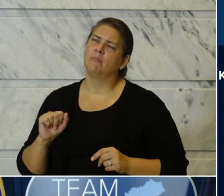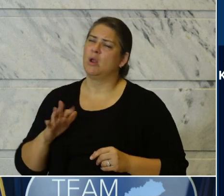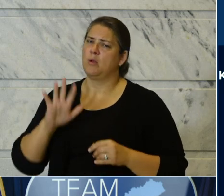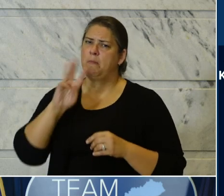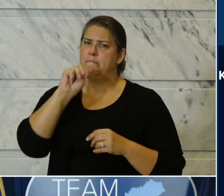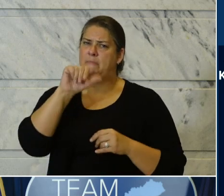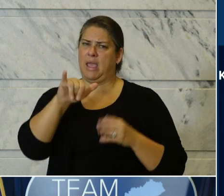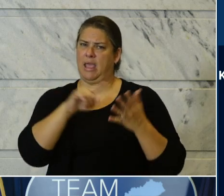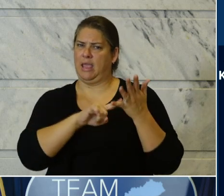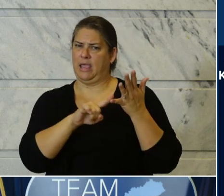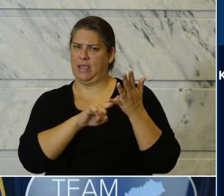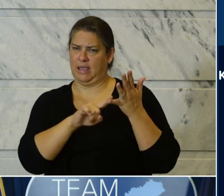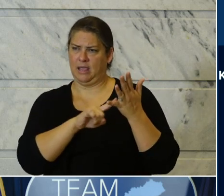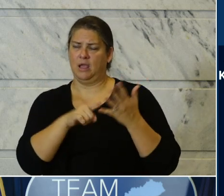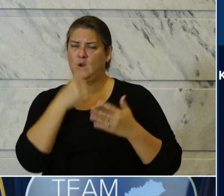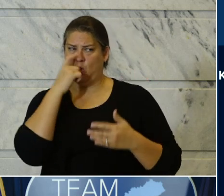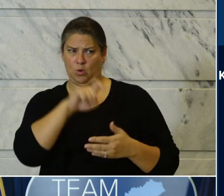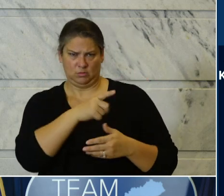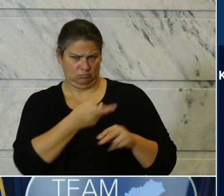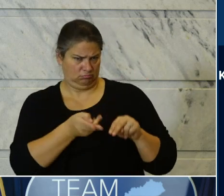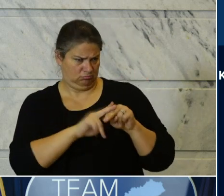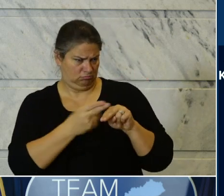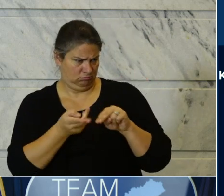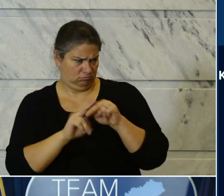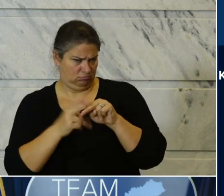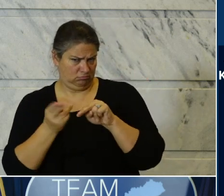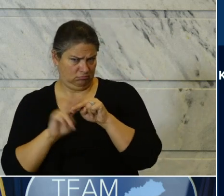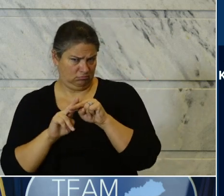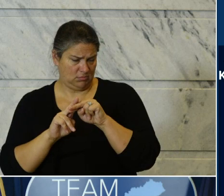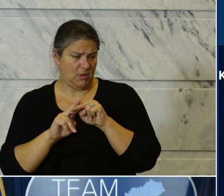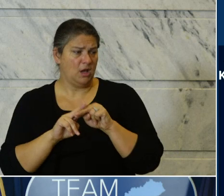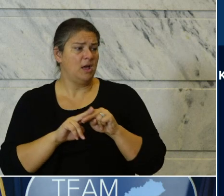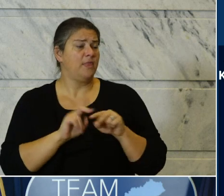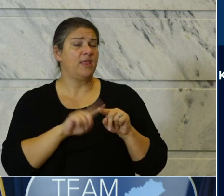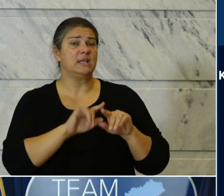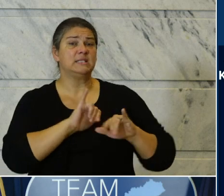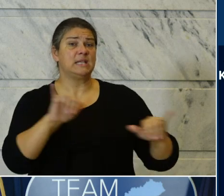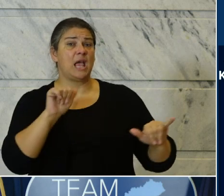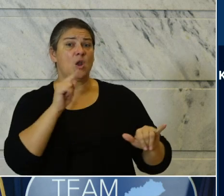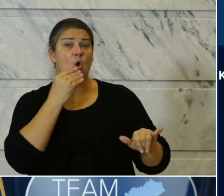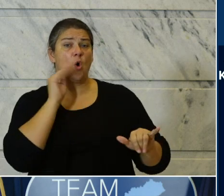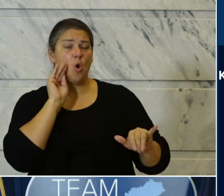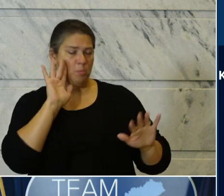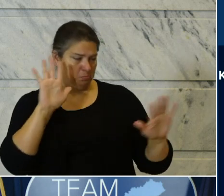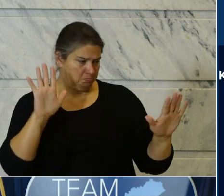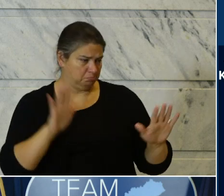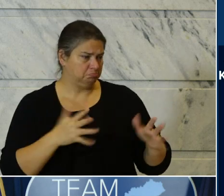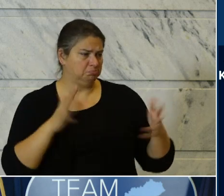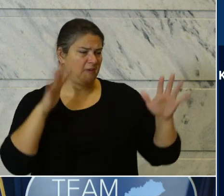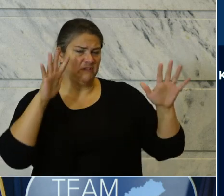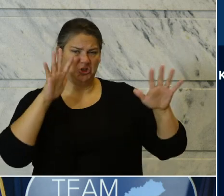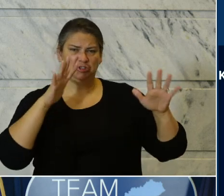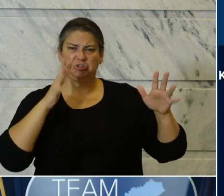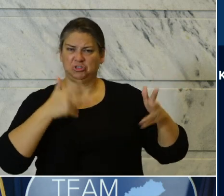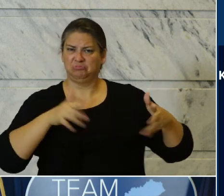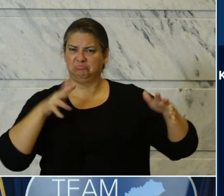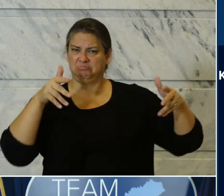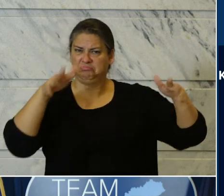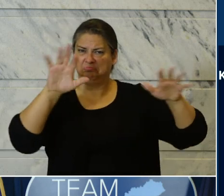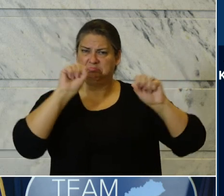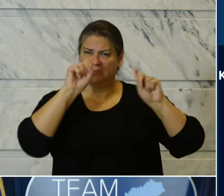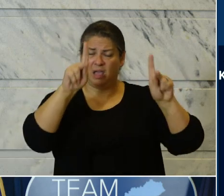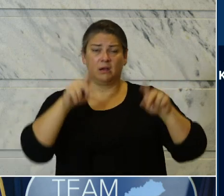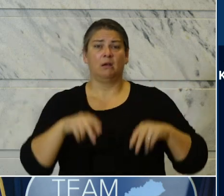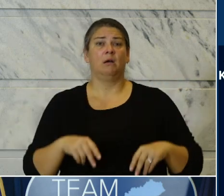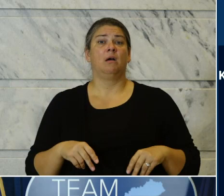May, where they started to have an increase. Then they lifted their stay-at-home orders and the closures expired. And that's when you get to